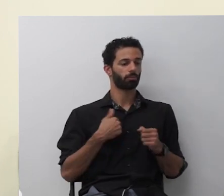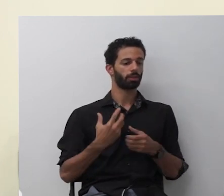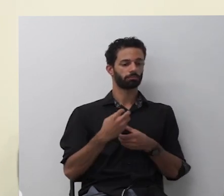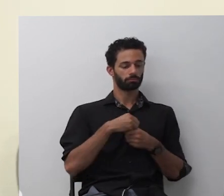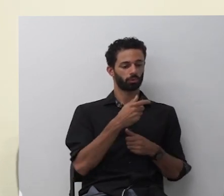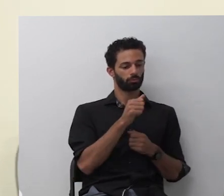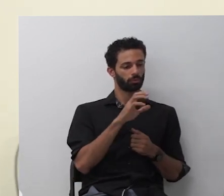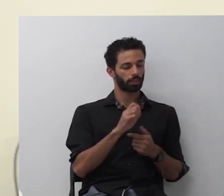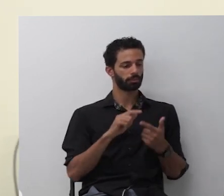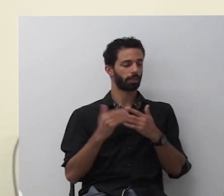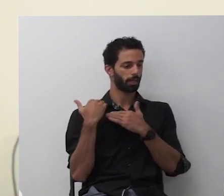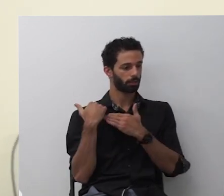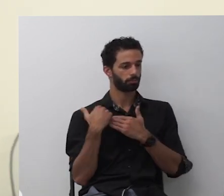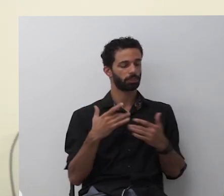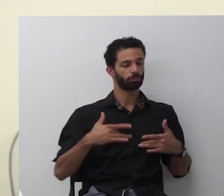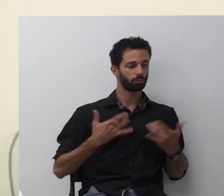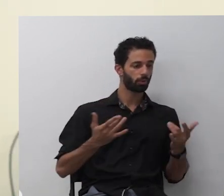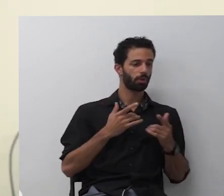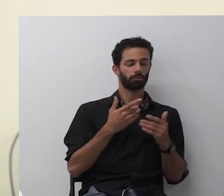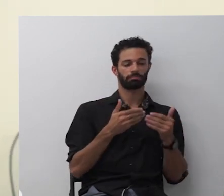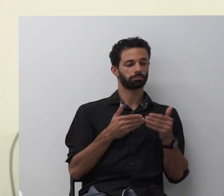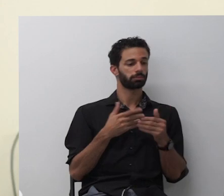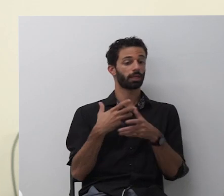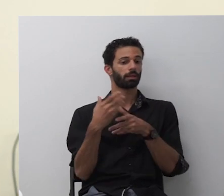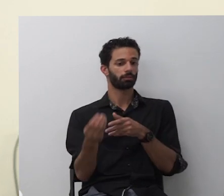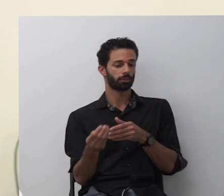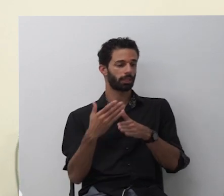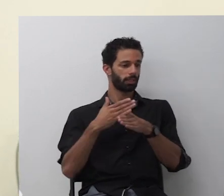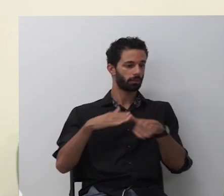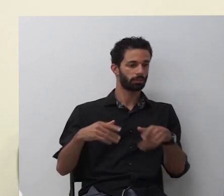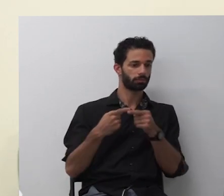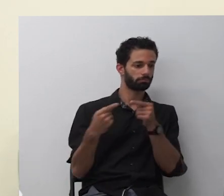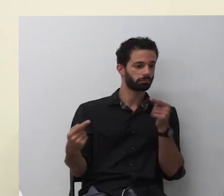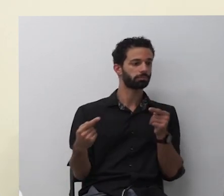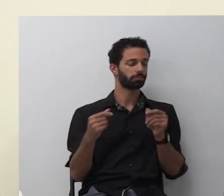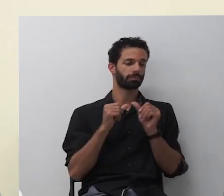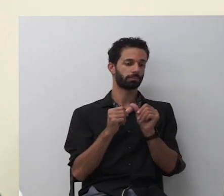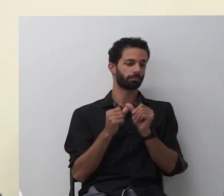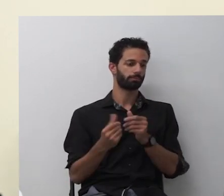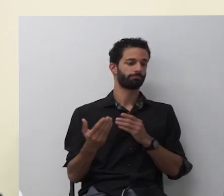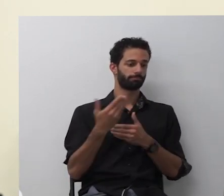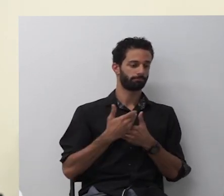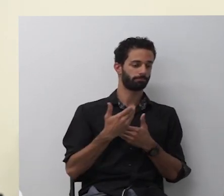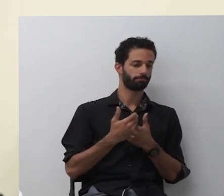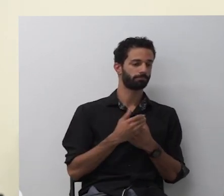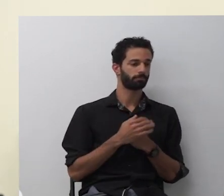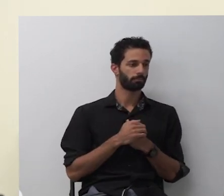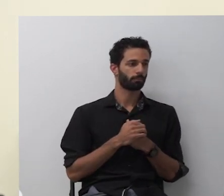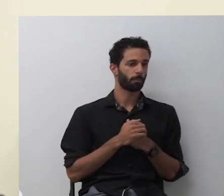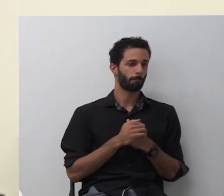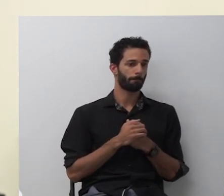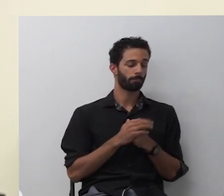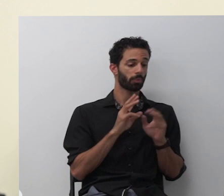and accountability, even when the external forces of division and inequity are relentless? In workshops and